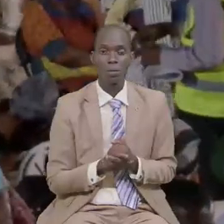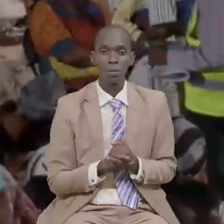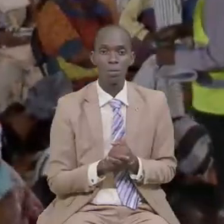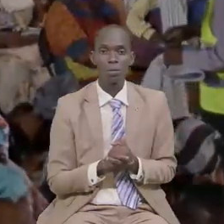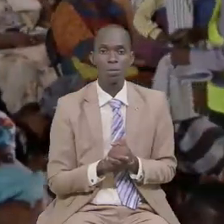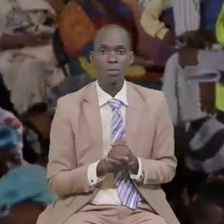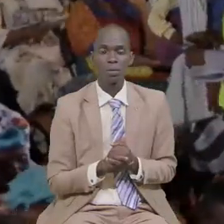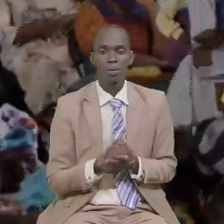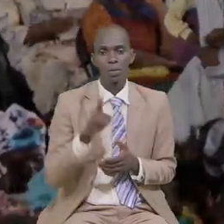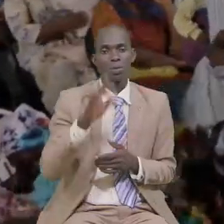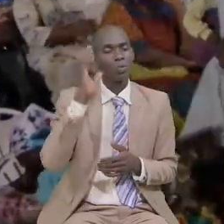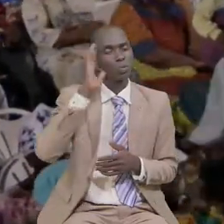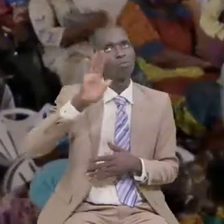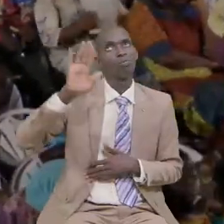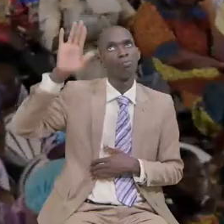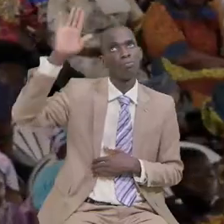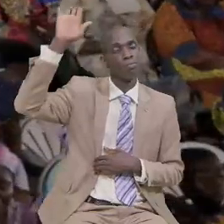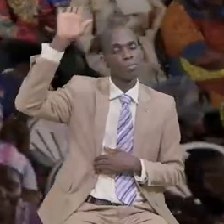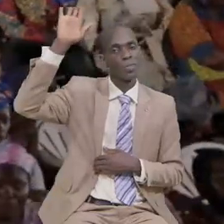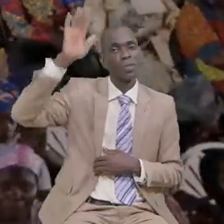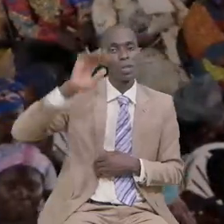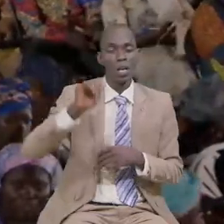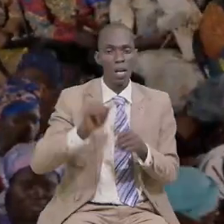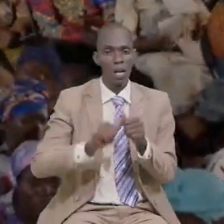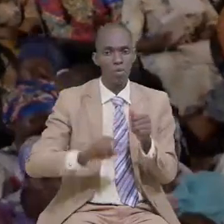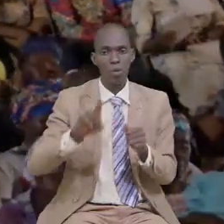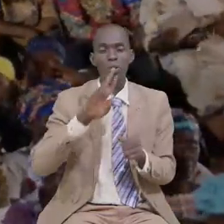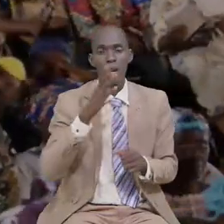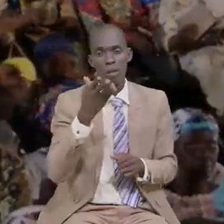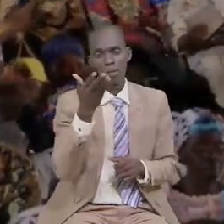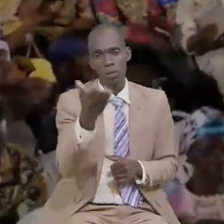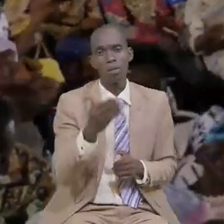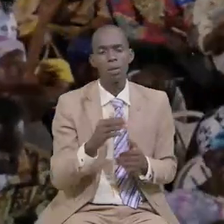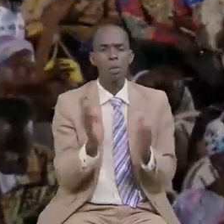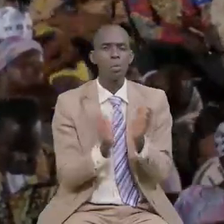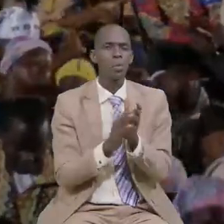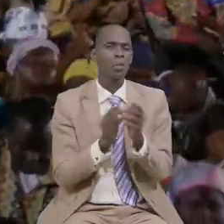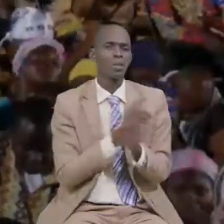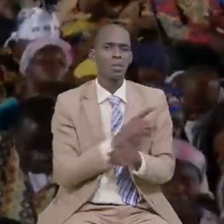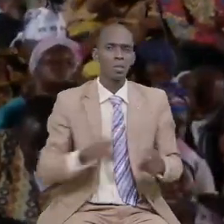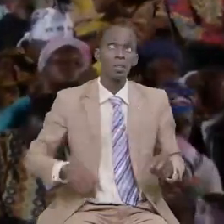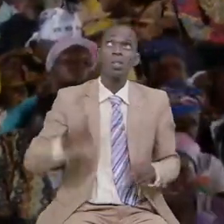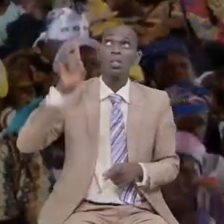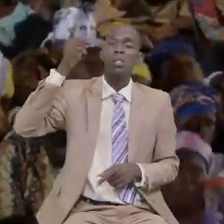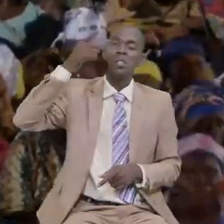You raise up your hand wherever you are. Praise the Lord. He sees you there